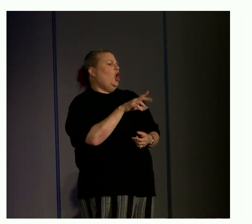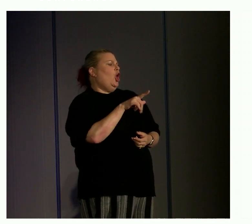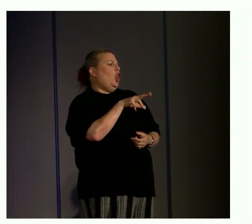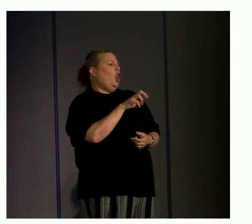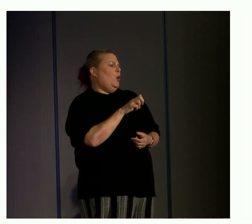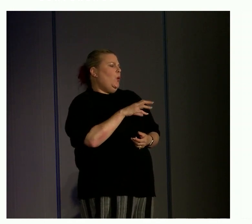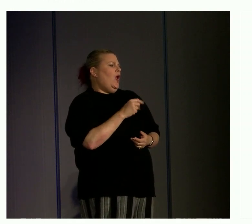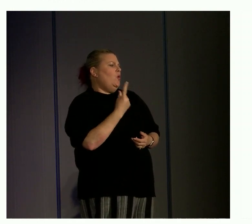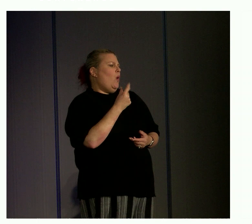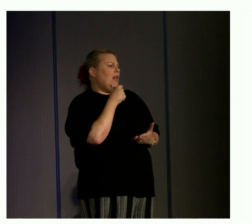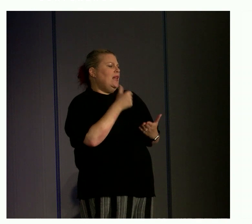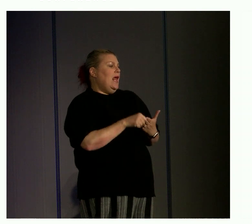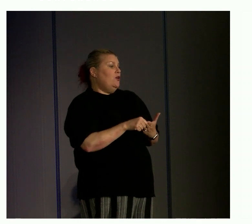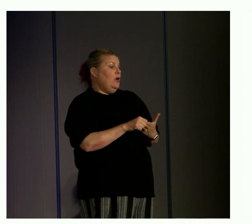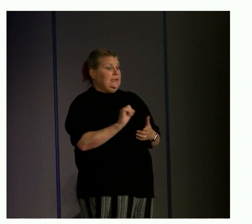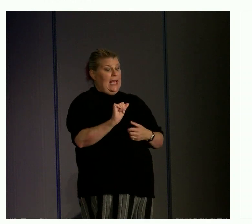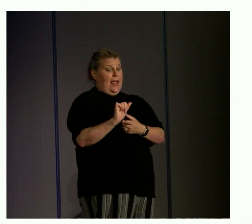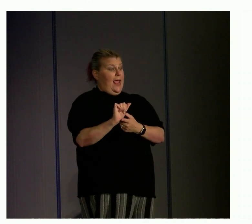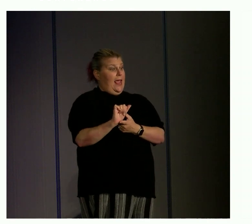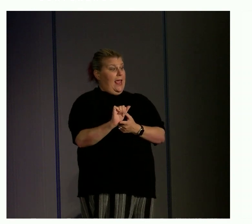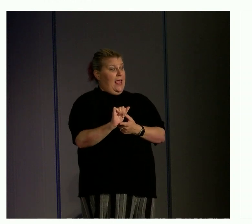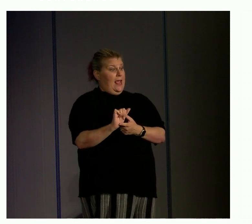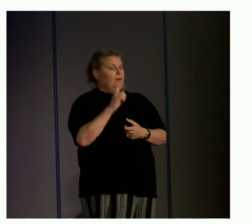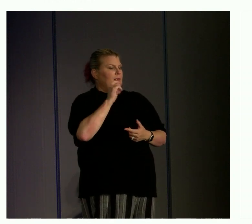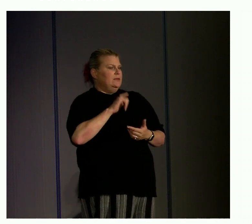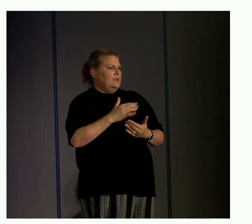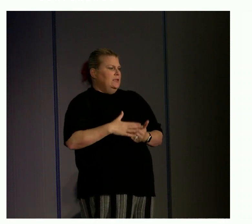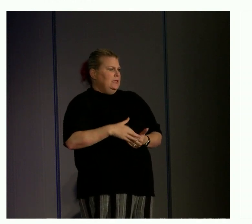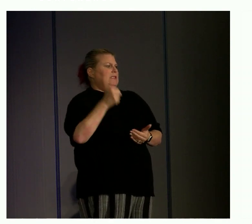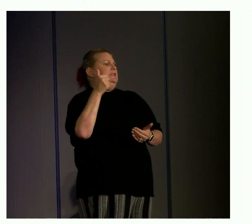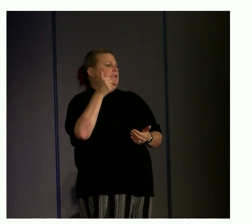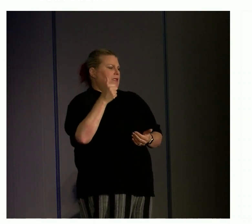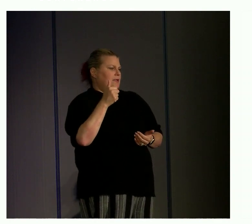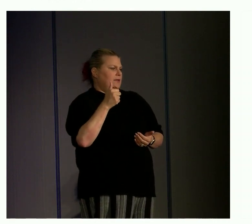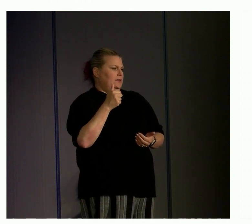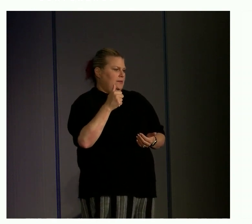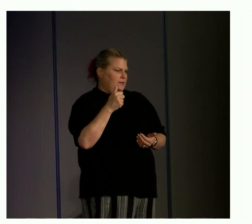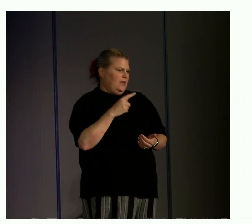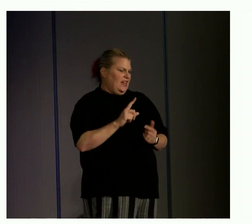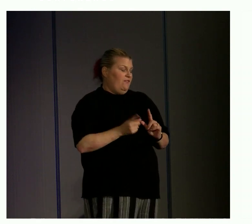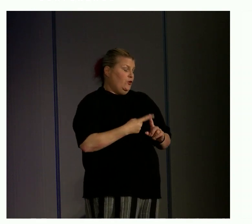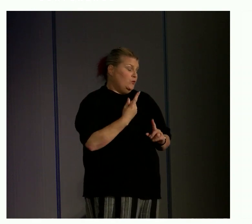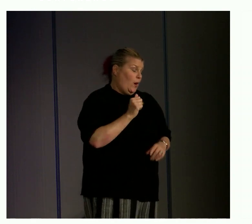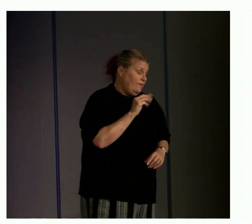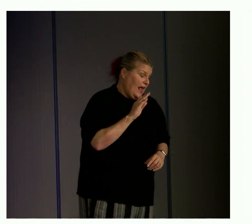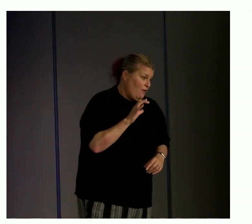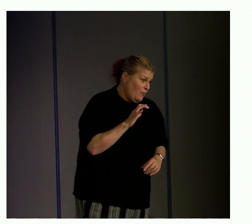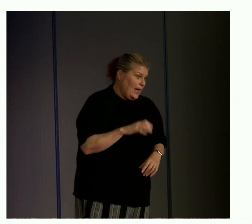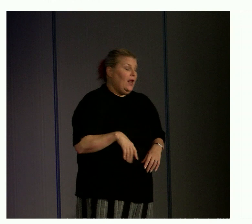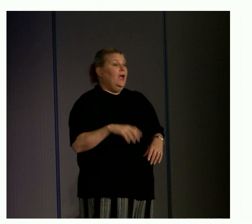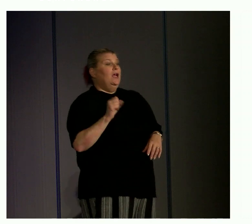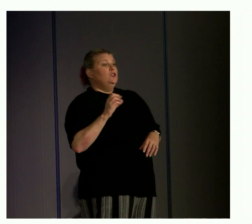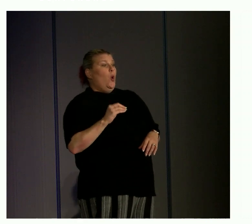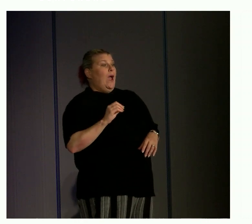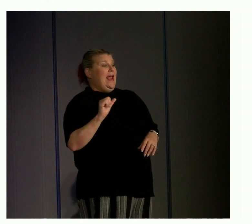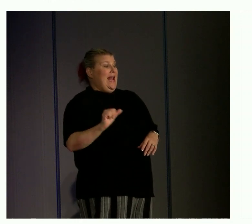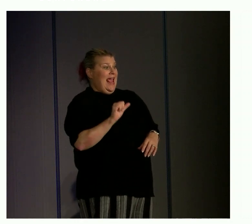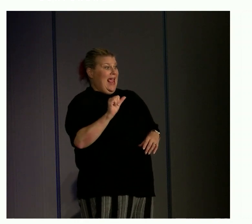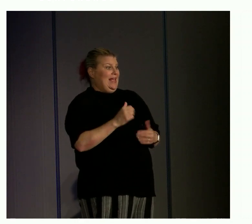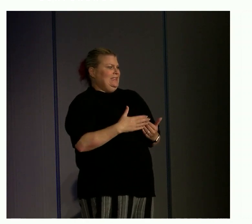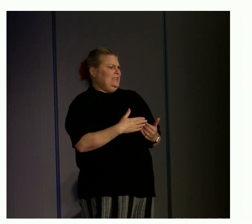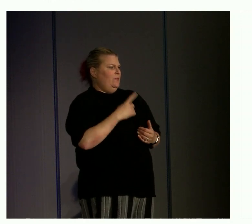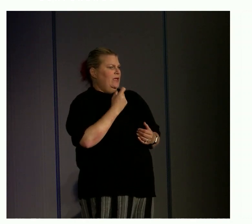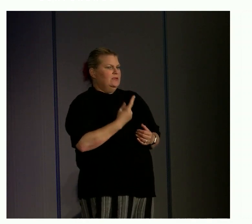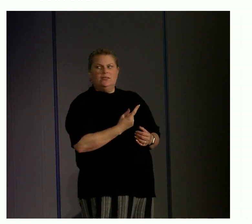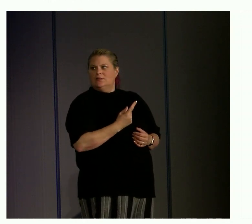and one letter is letter A, because that's the easiest and that's the first one of the alphabet. So it's very easy